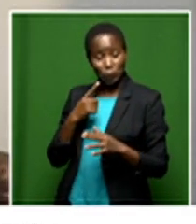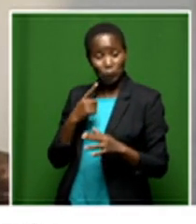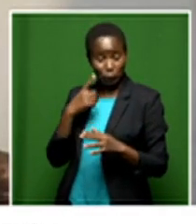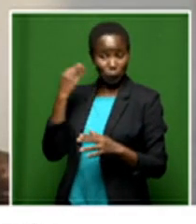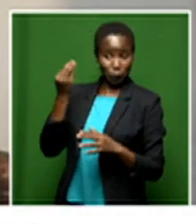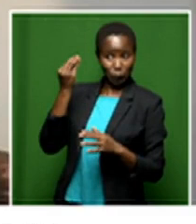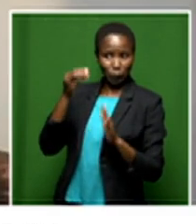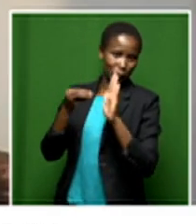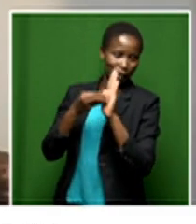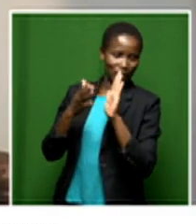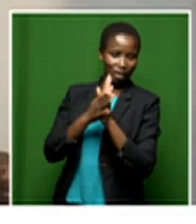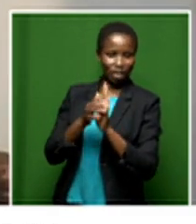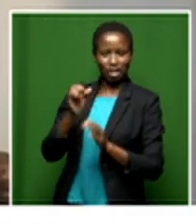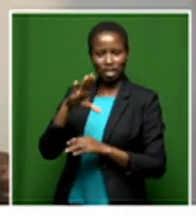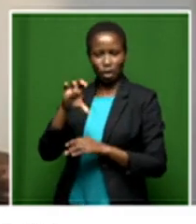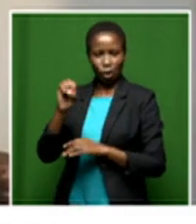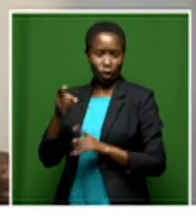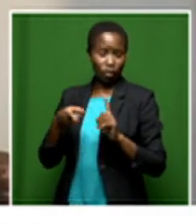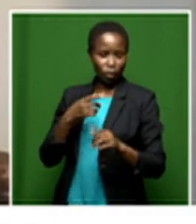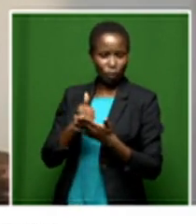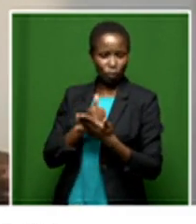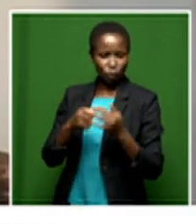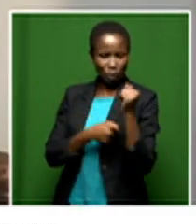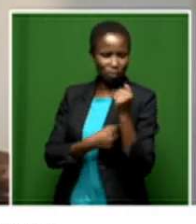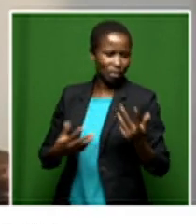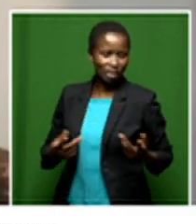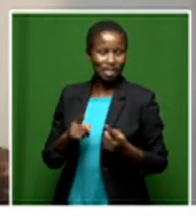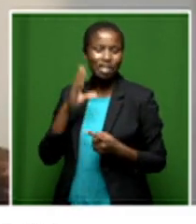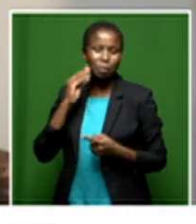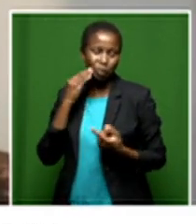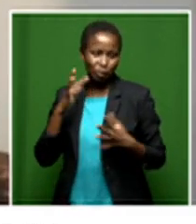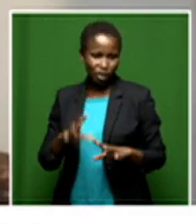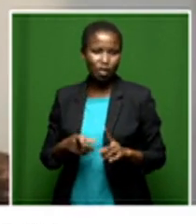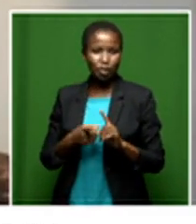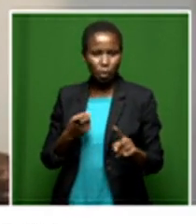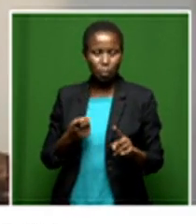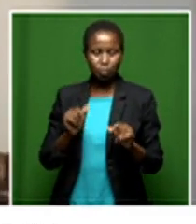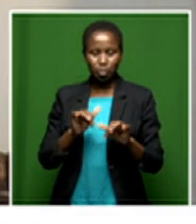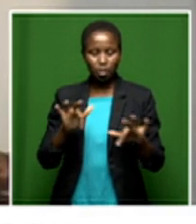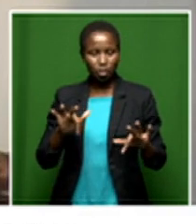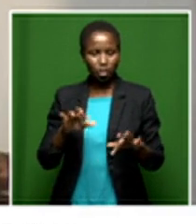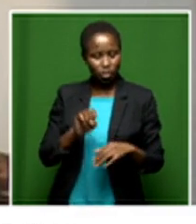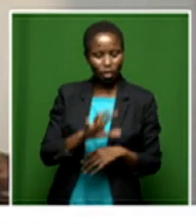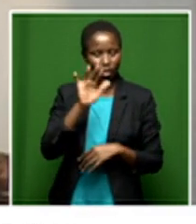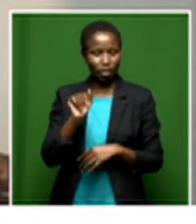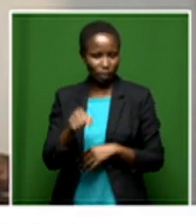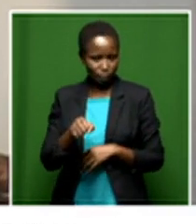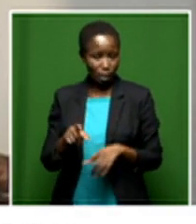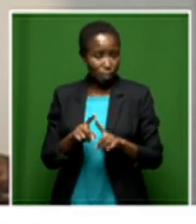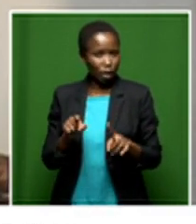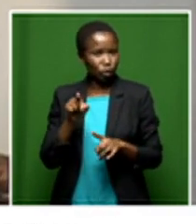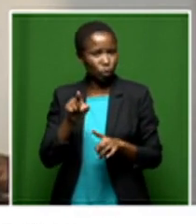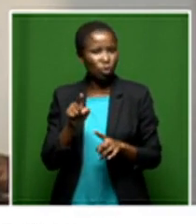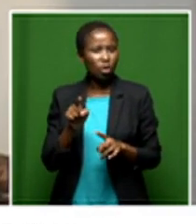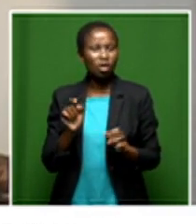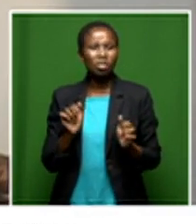picture at the South African Post Office, and this is experienced by the South African citizens. But you are only in the